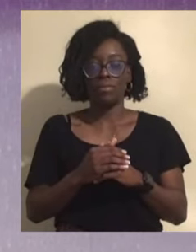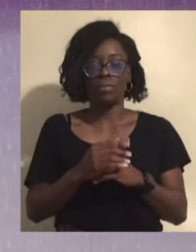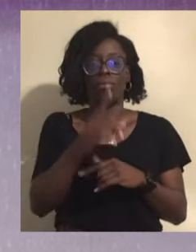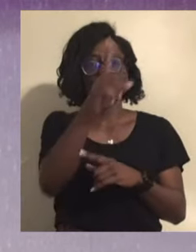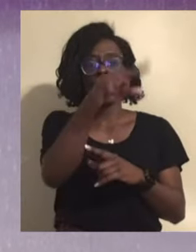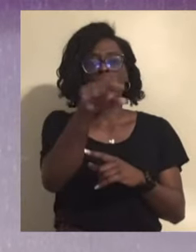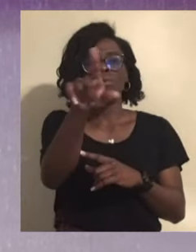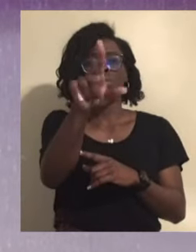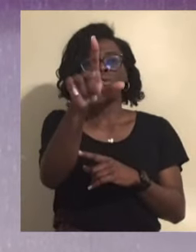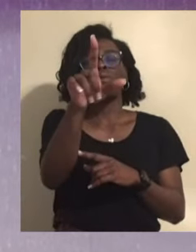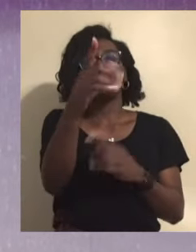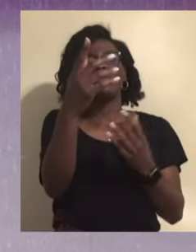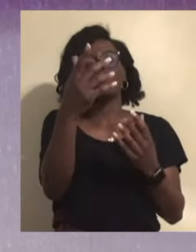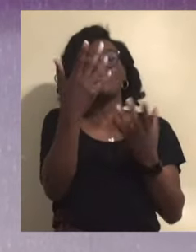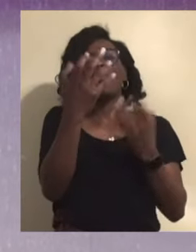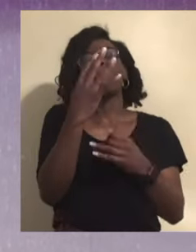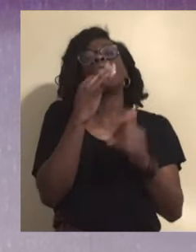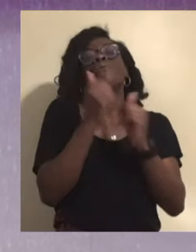It might not be everybody,